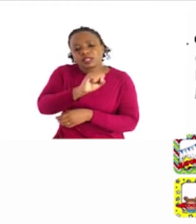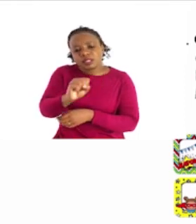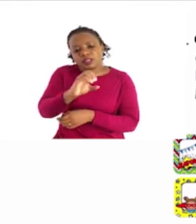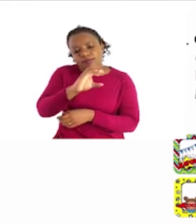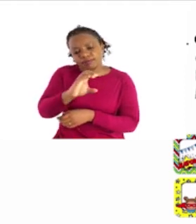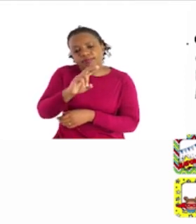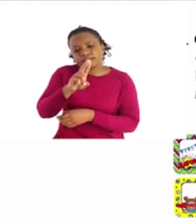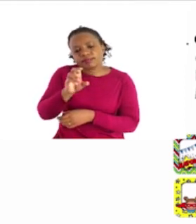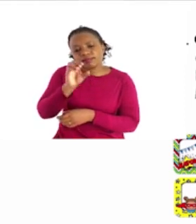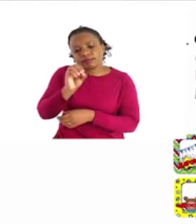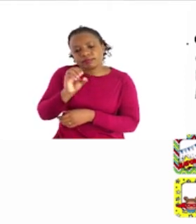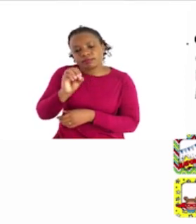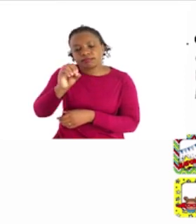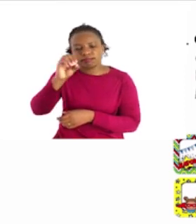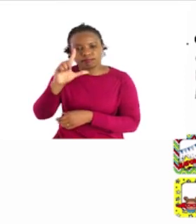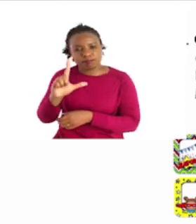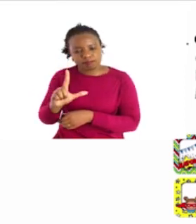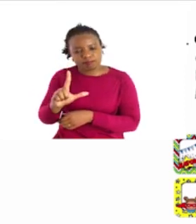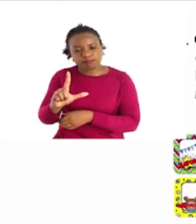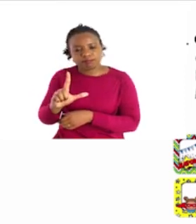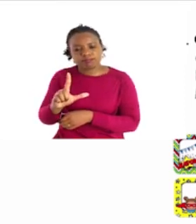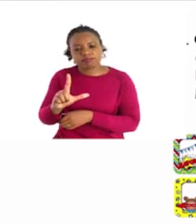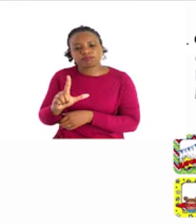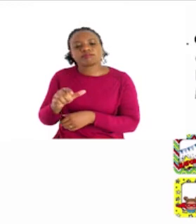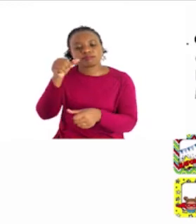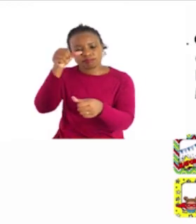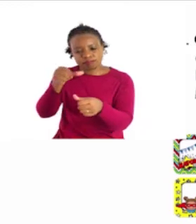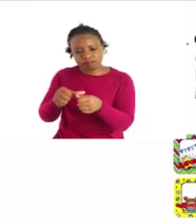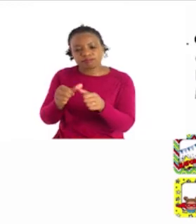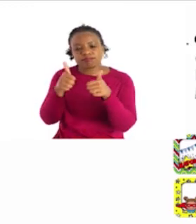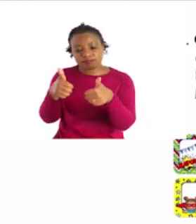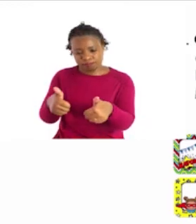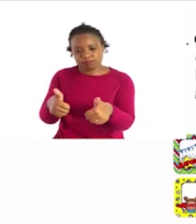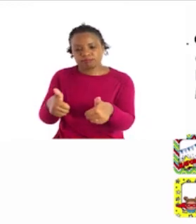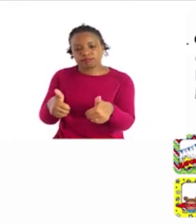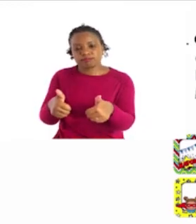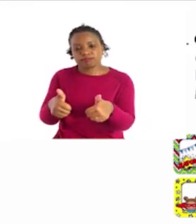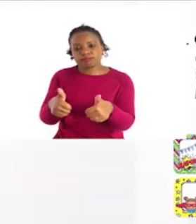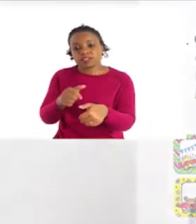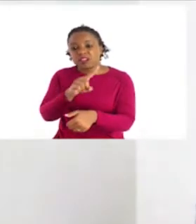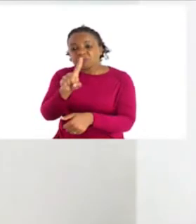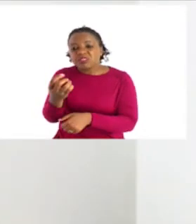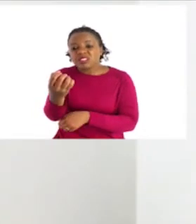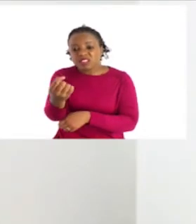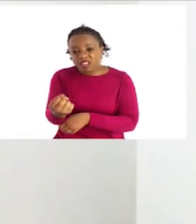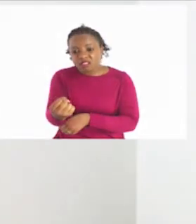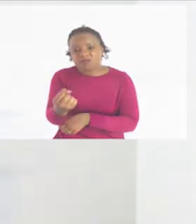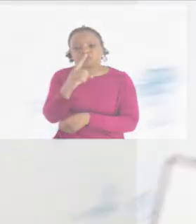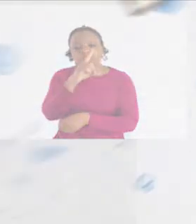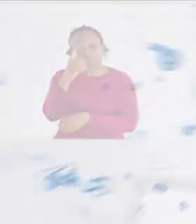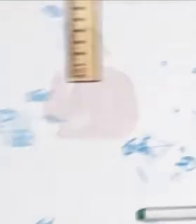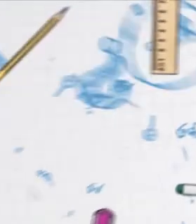of fish. They can still remember that. Do you have any questions, Chanel? No